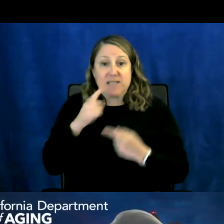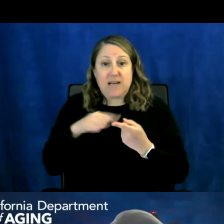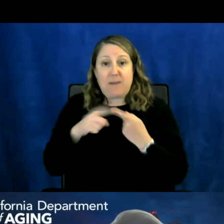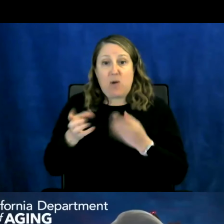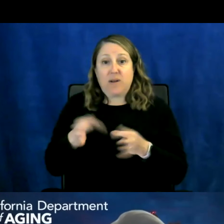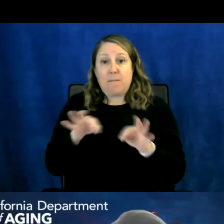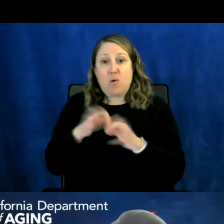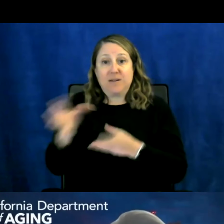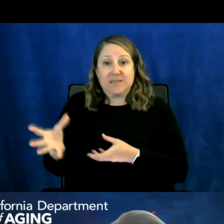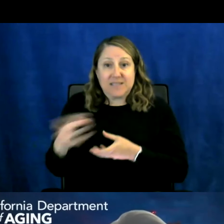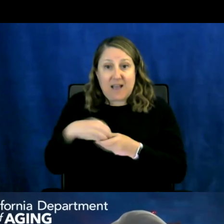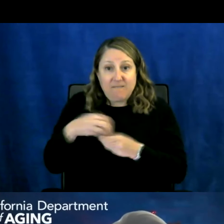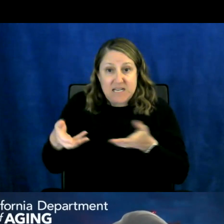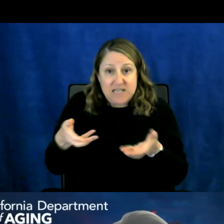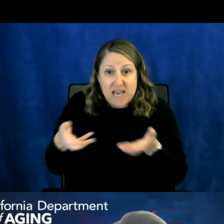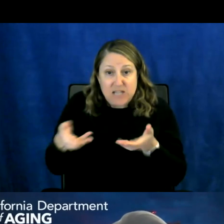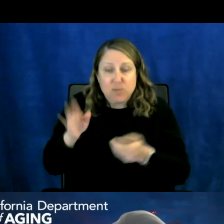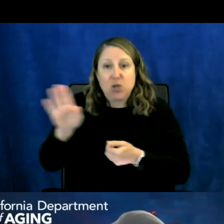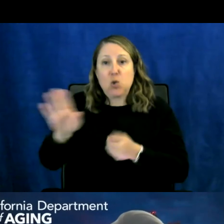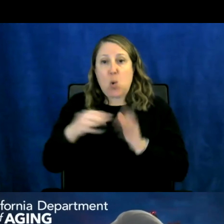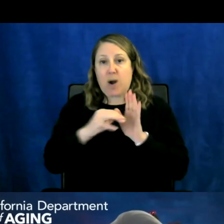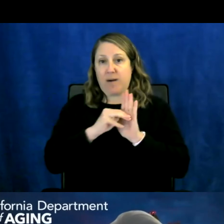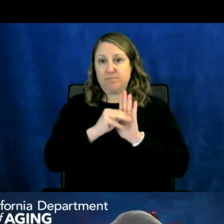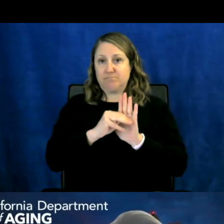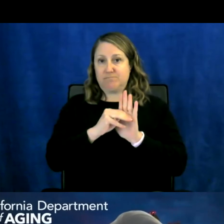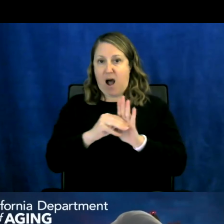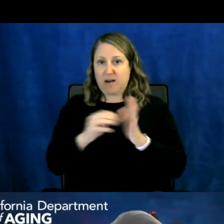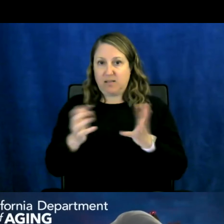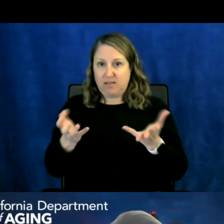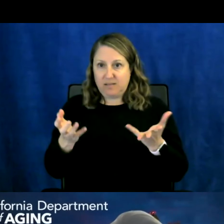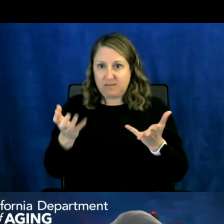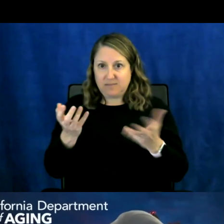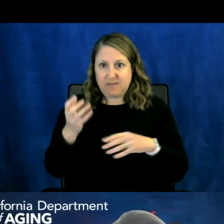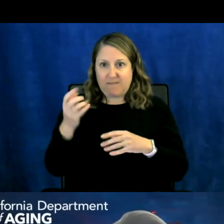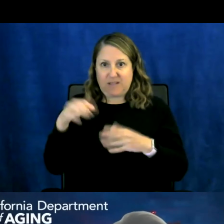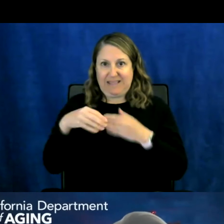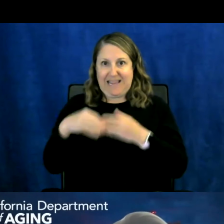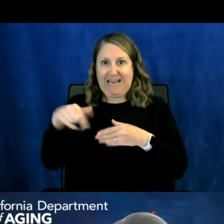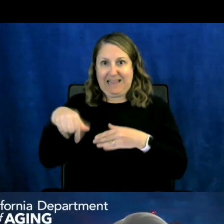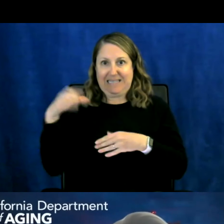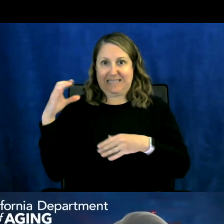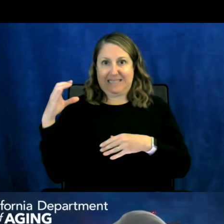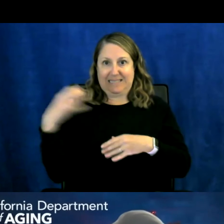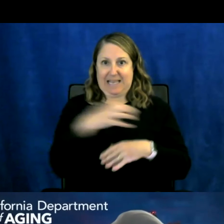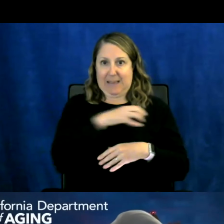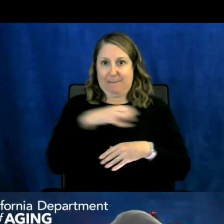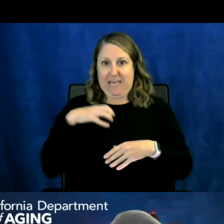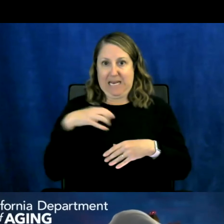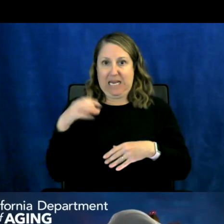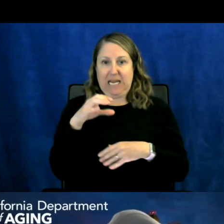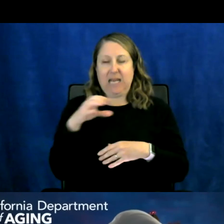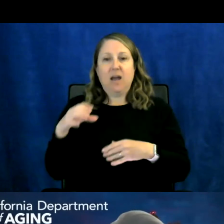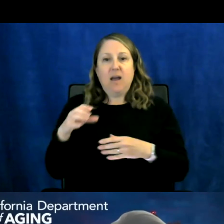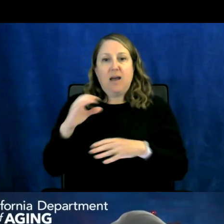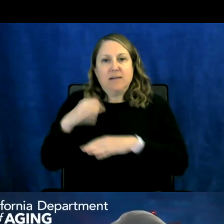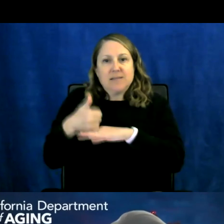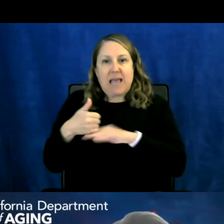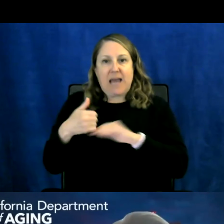that you both are setting by leading this committee and helping co-chair it, helping set the agendas, helping ensure that